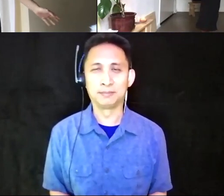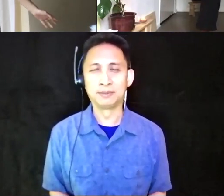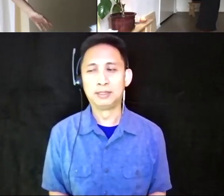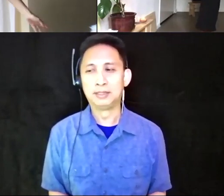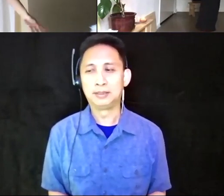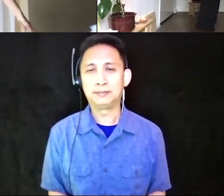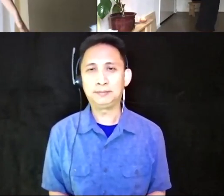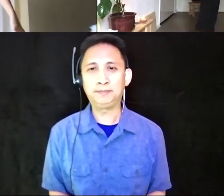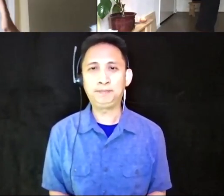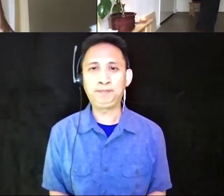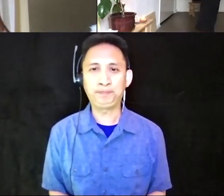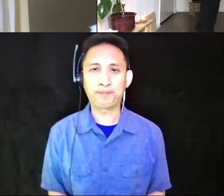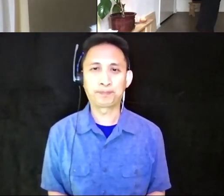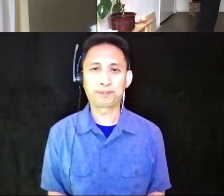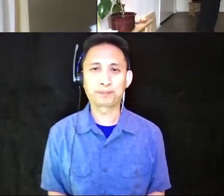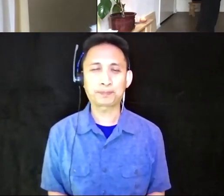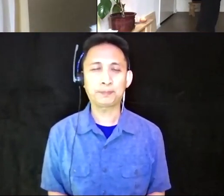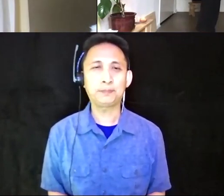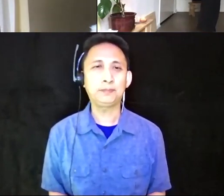descends.